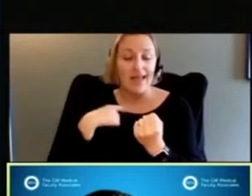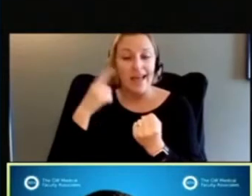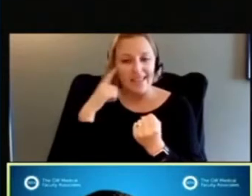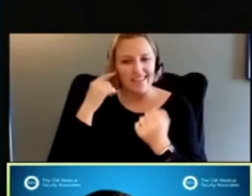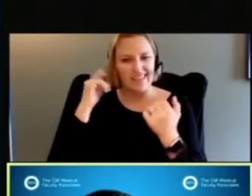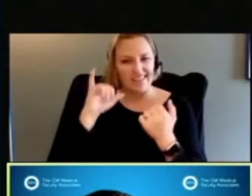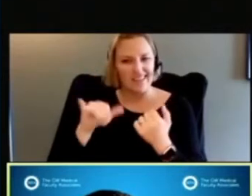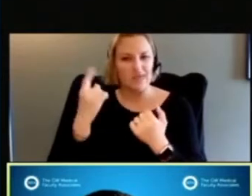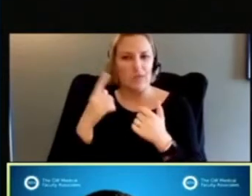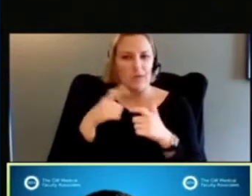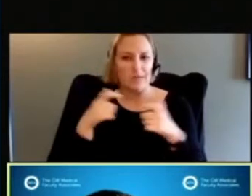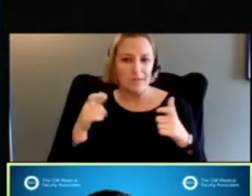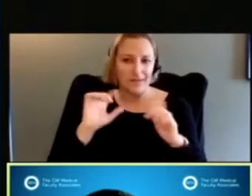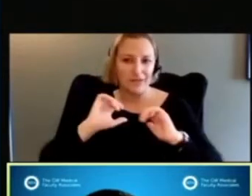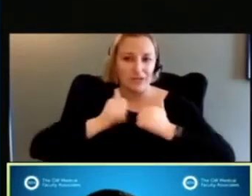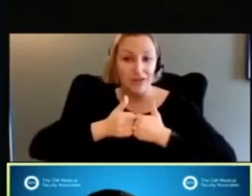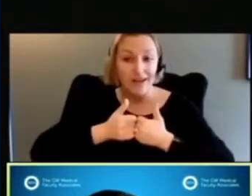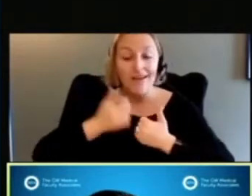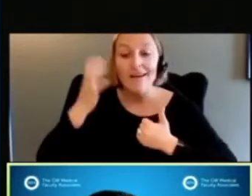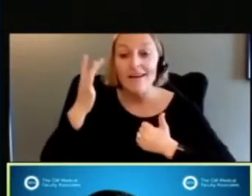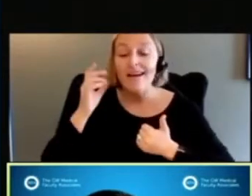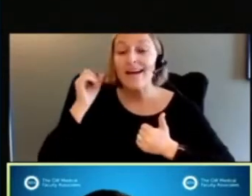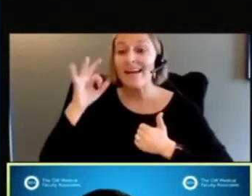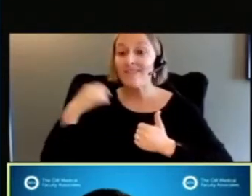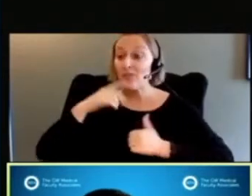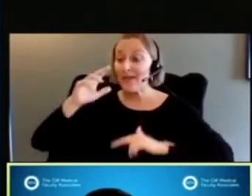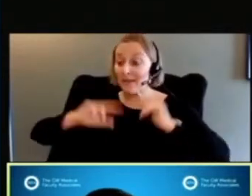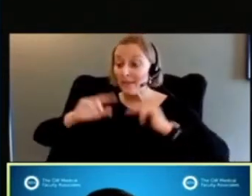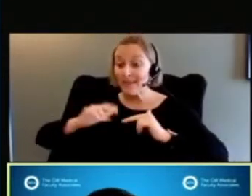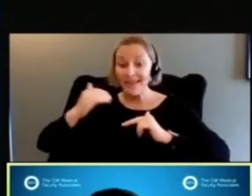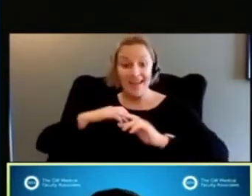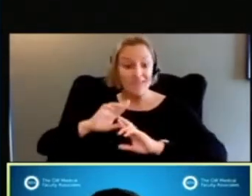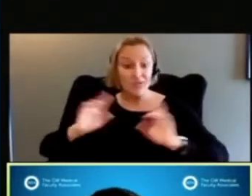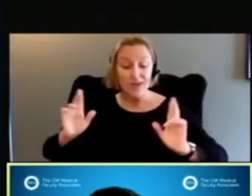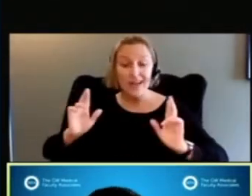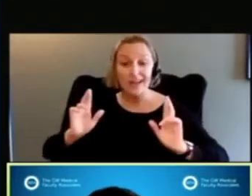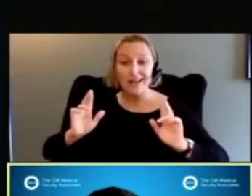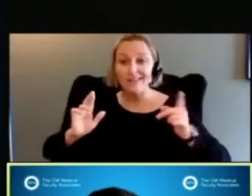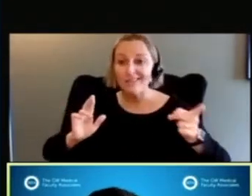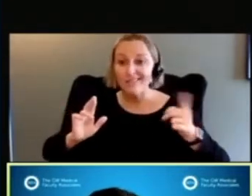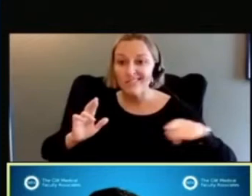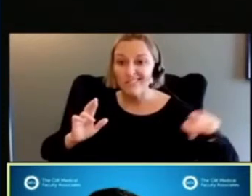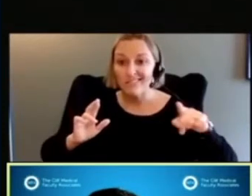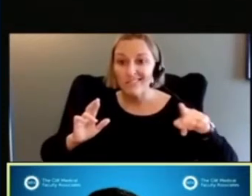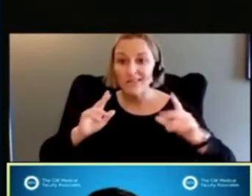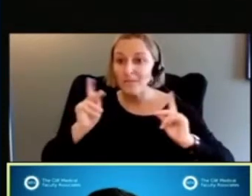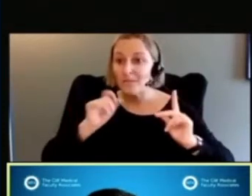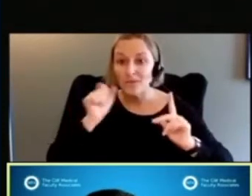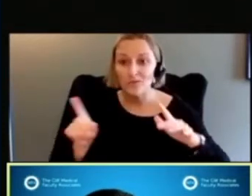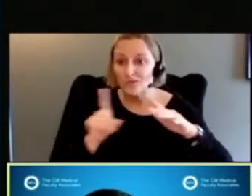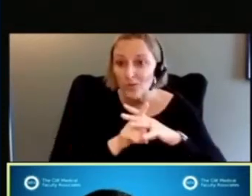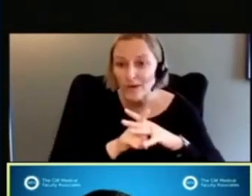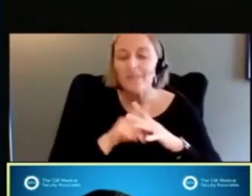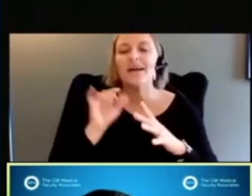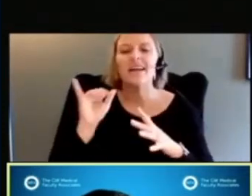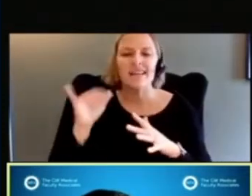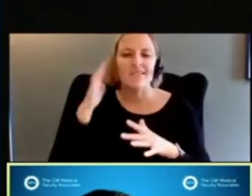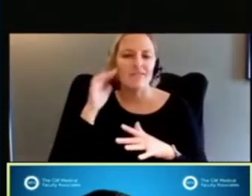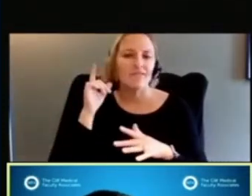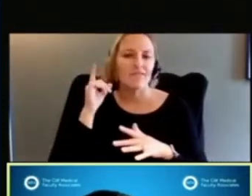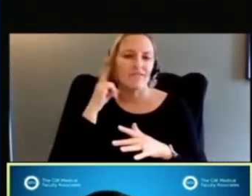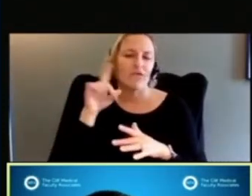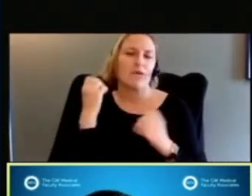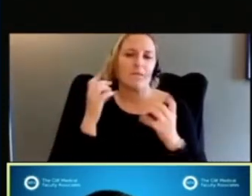services. And that is often, if you build it, no one comes. And that's for a variety of different reasons that we'll explore during this